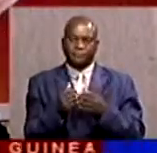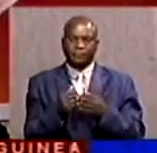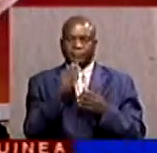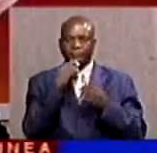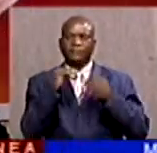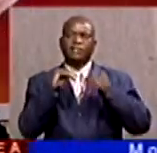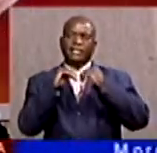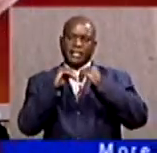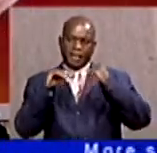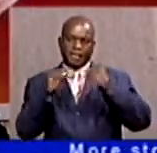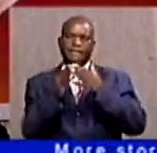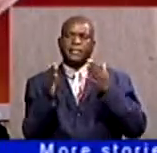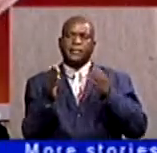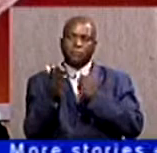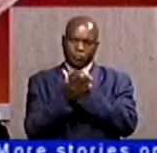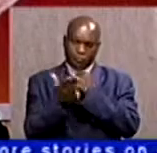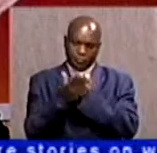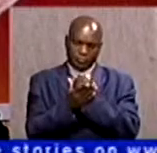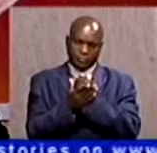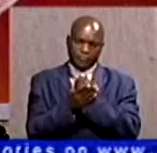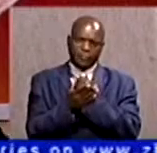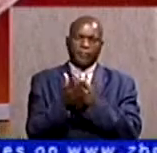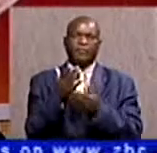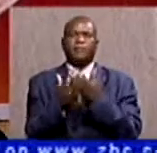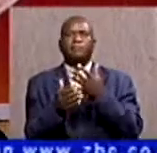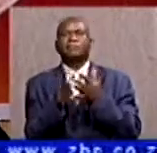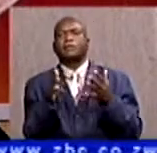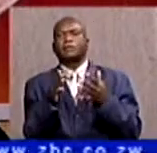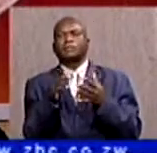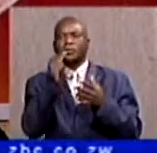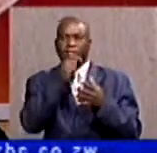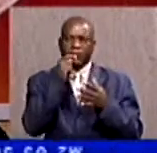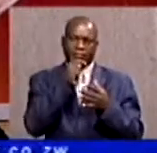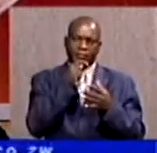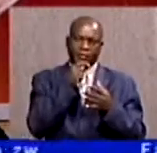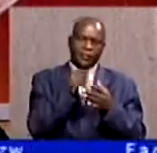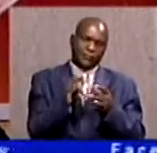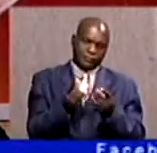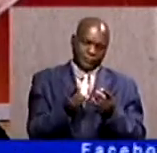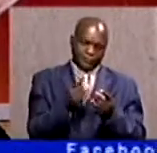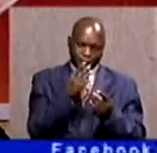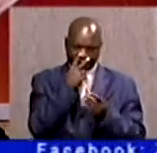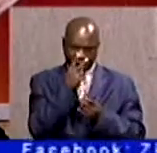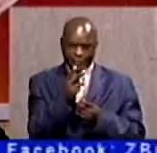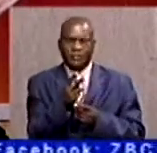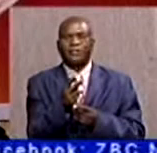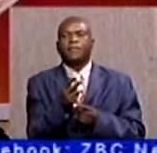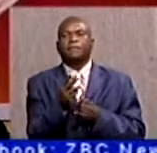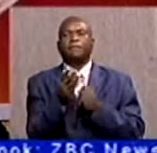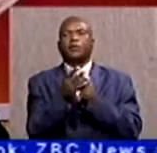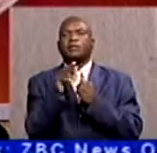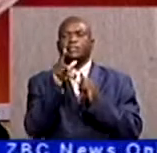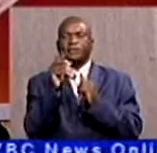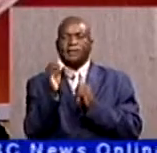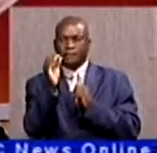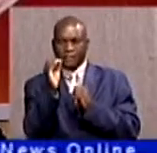gap is vast, is great, is too big. And anyway, if you look at poor people, 70% of them are women, so we're